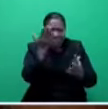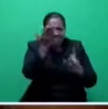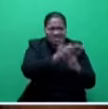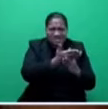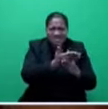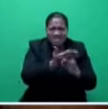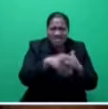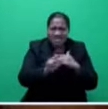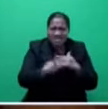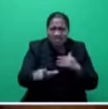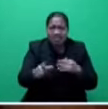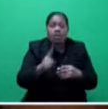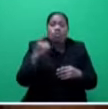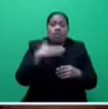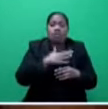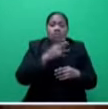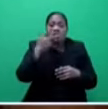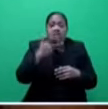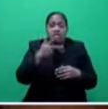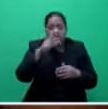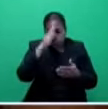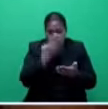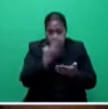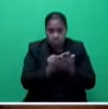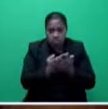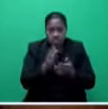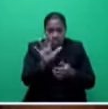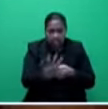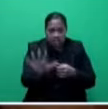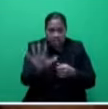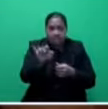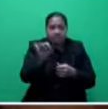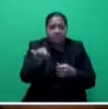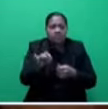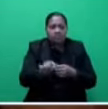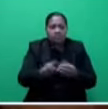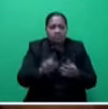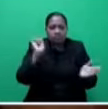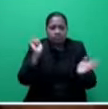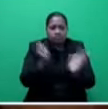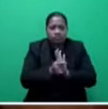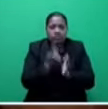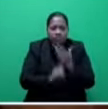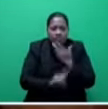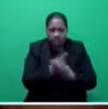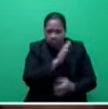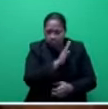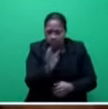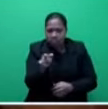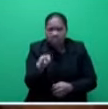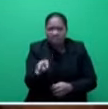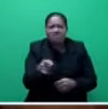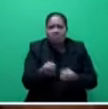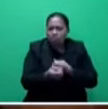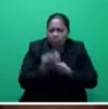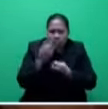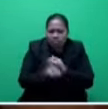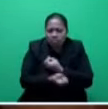with 108 students in the Wunindangi settlement also received immediate attention in the distribution